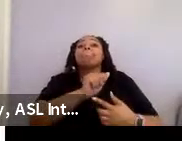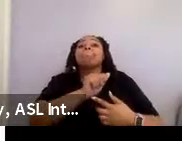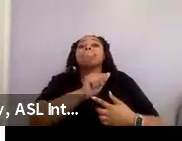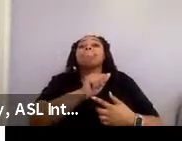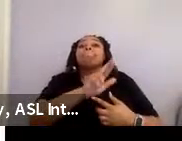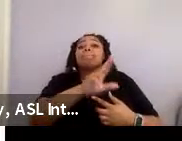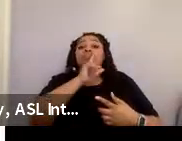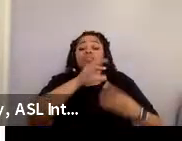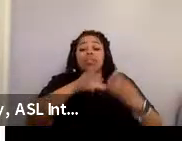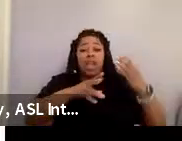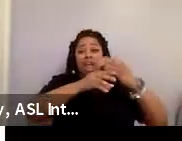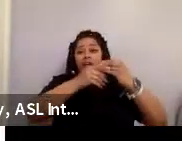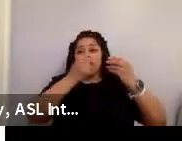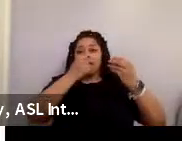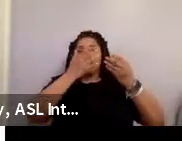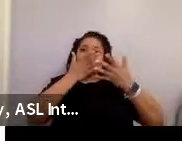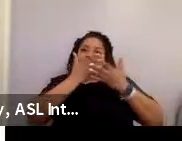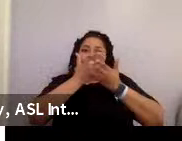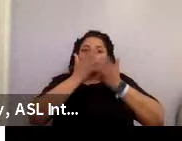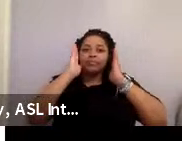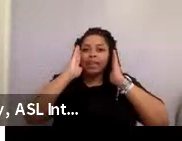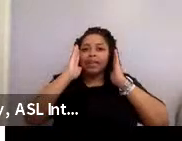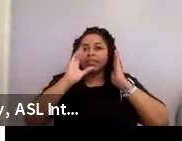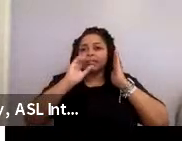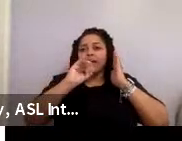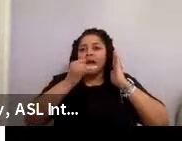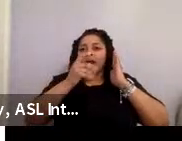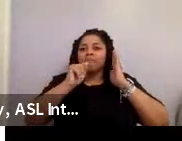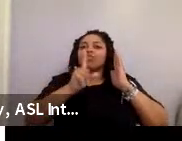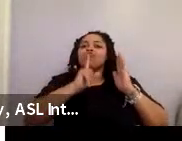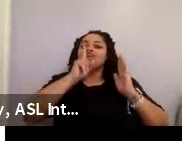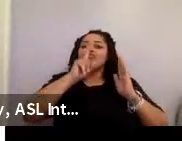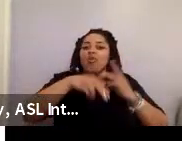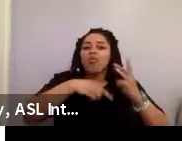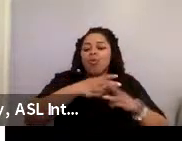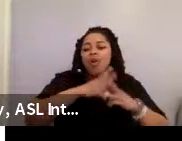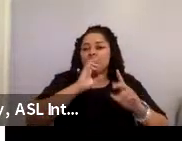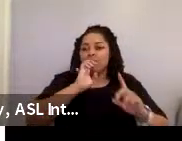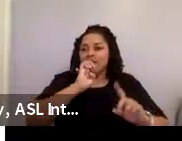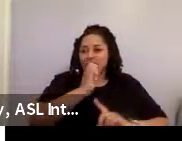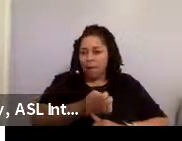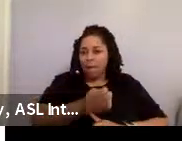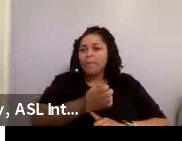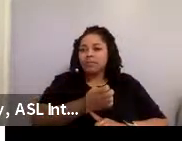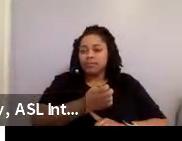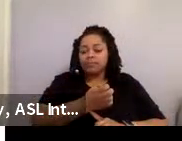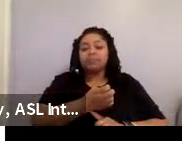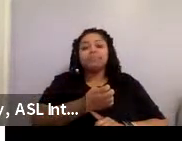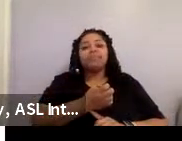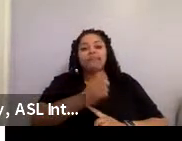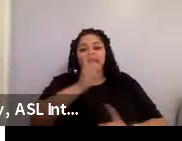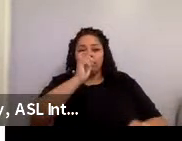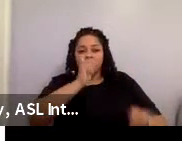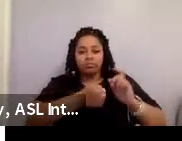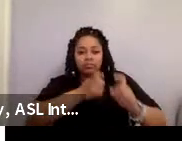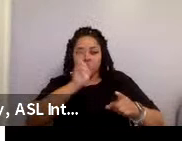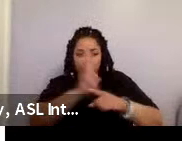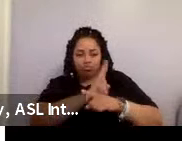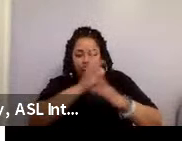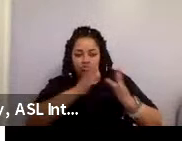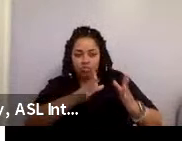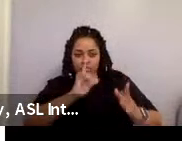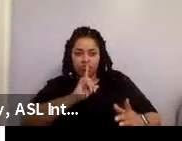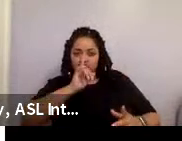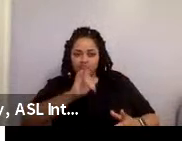adds or masks objects in the real world environment, altering a user's